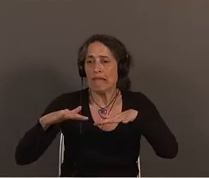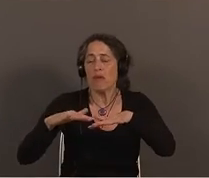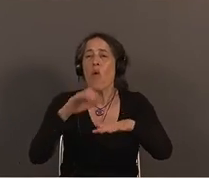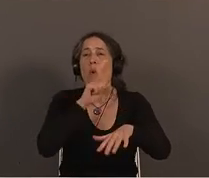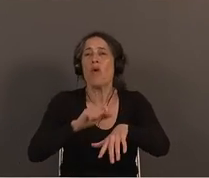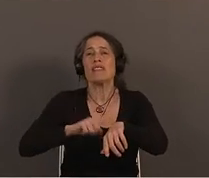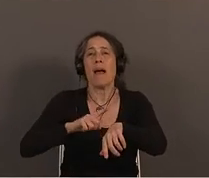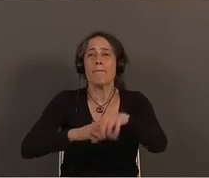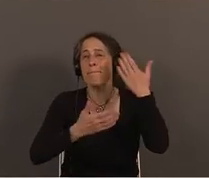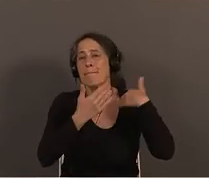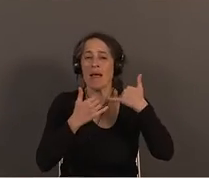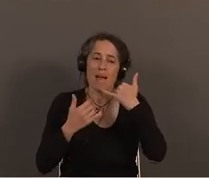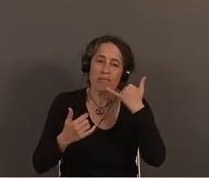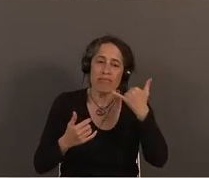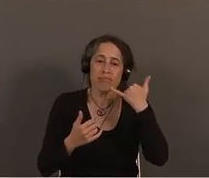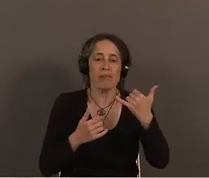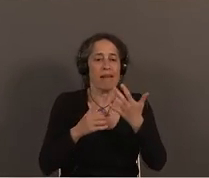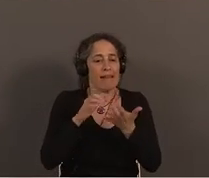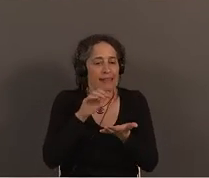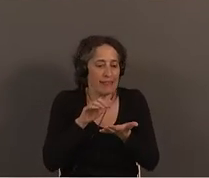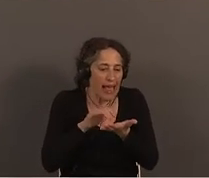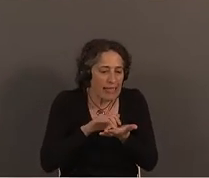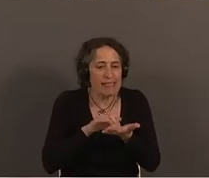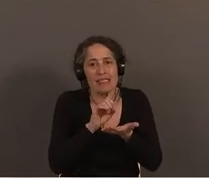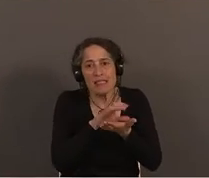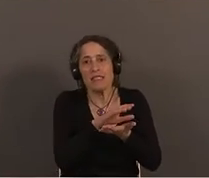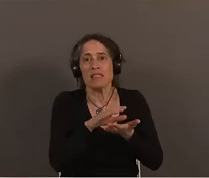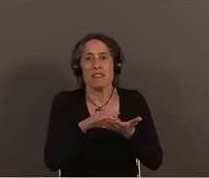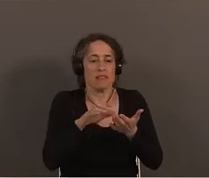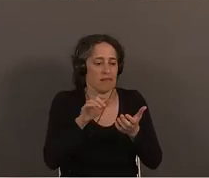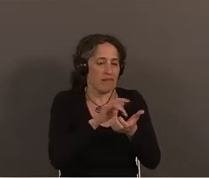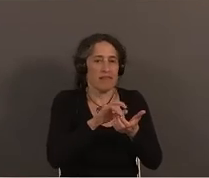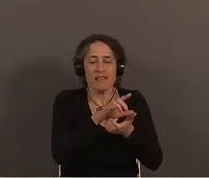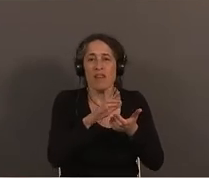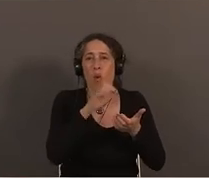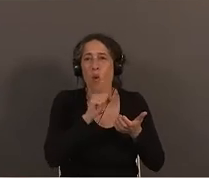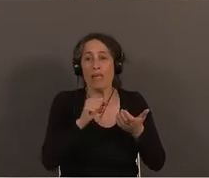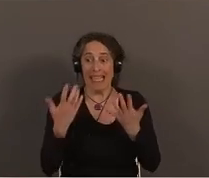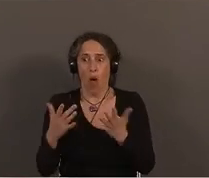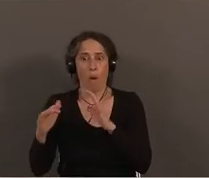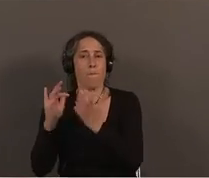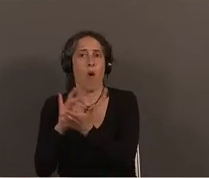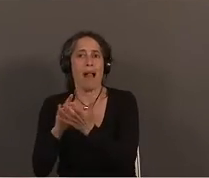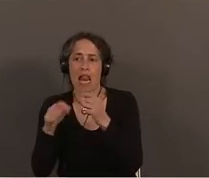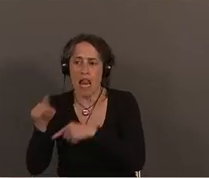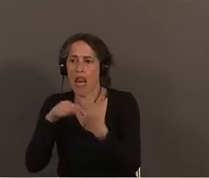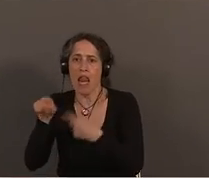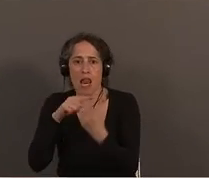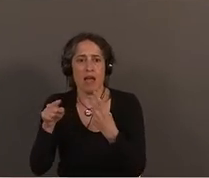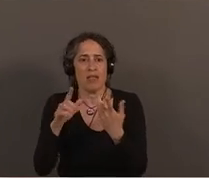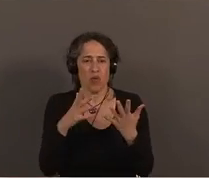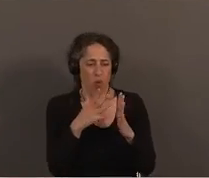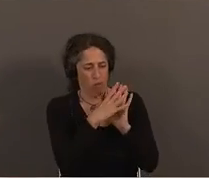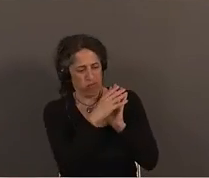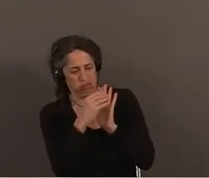of voice and text. So why has this taken so long? Is that to find the right solution. And I'm very happy to say that there has been